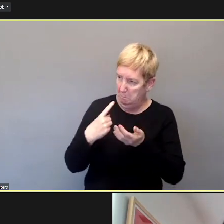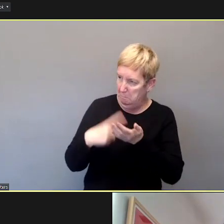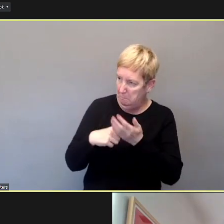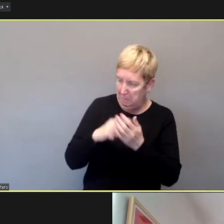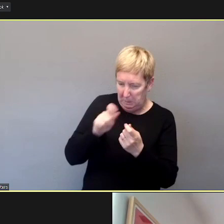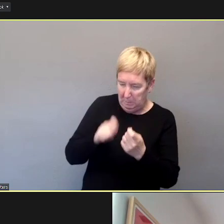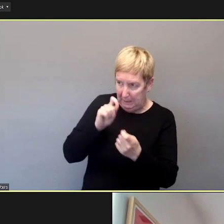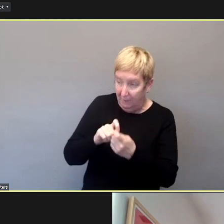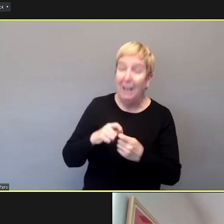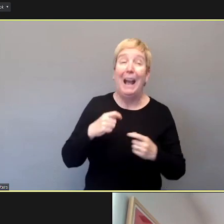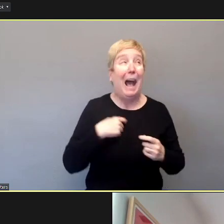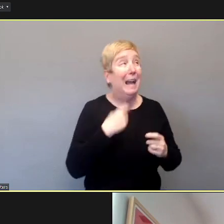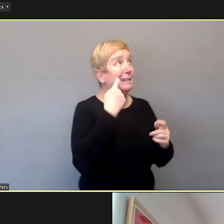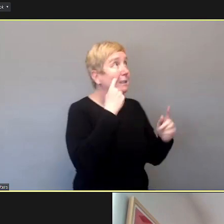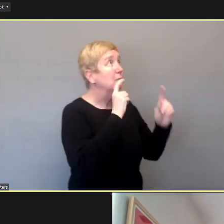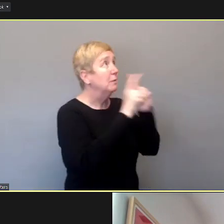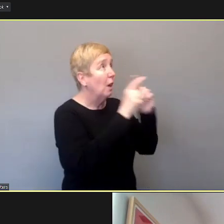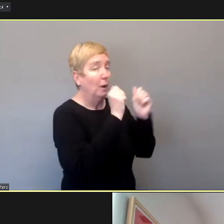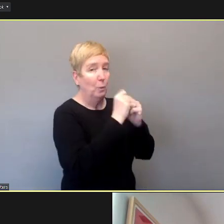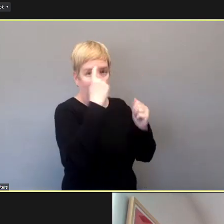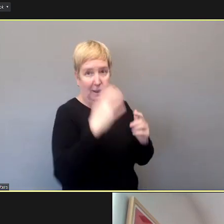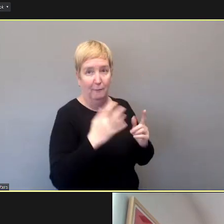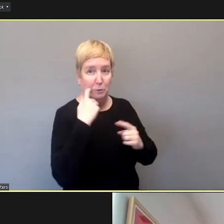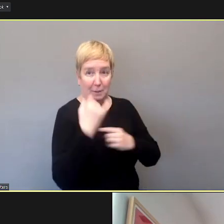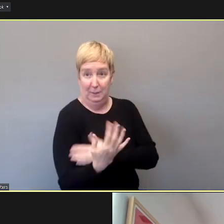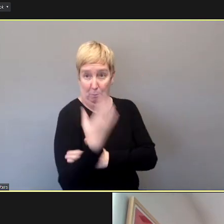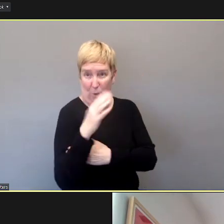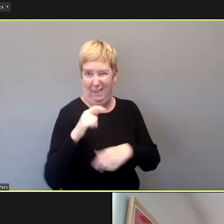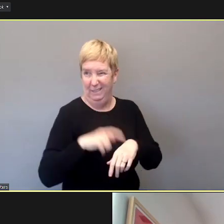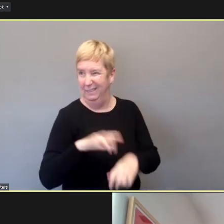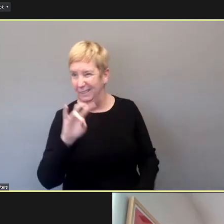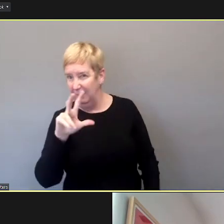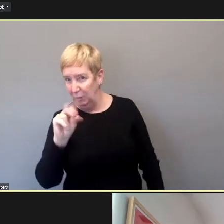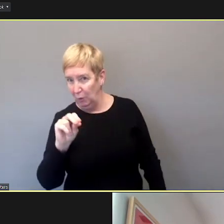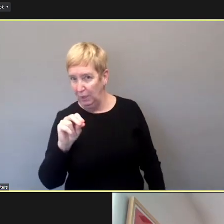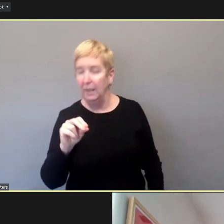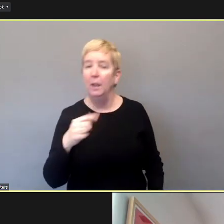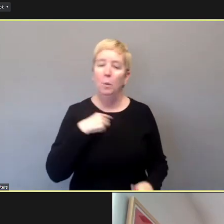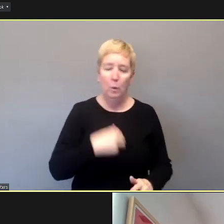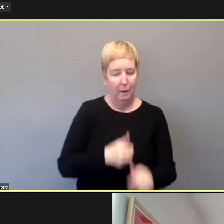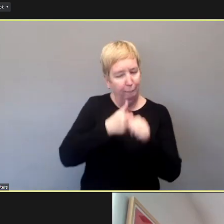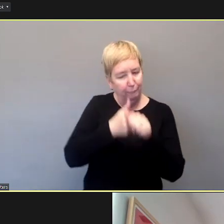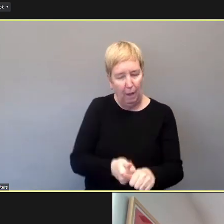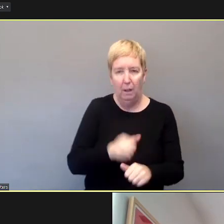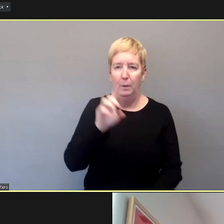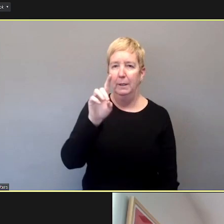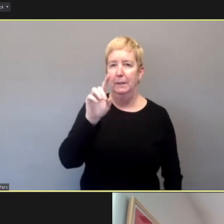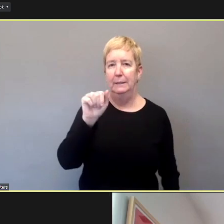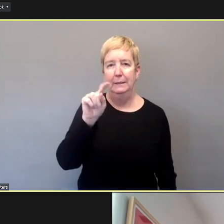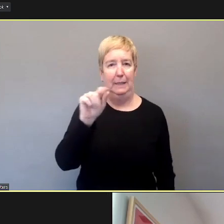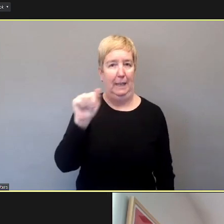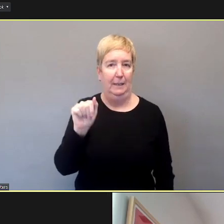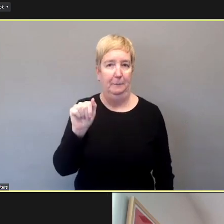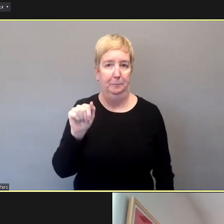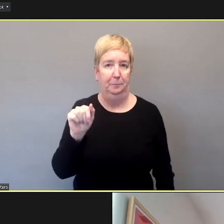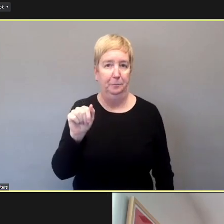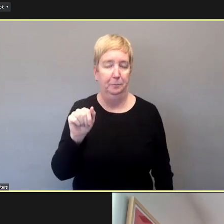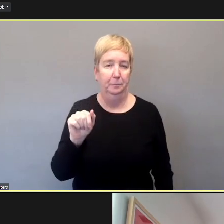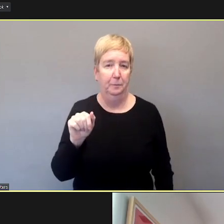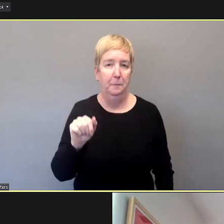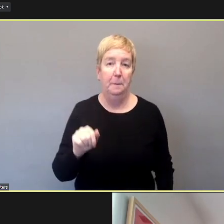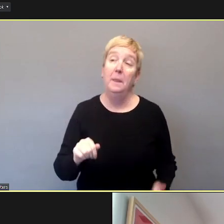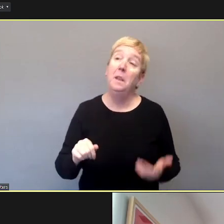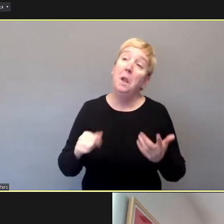we really are relying on New Mexico data. The fact is, we could have made the same statement that some folks made when we instituted the